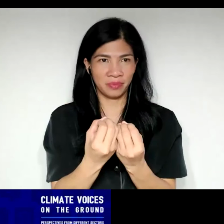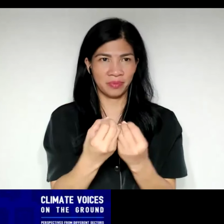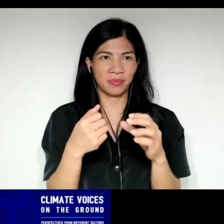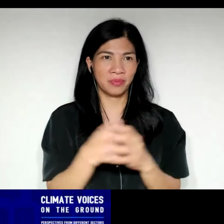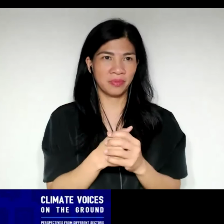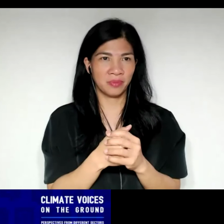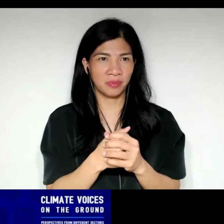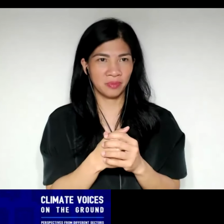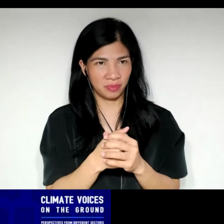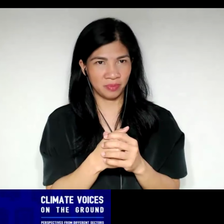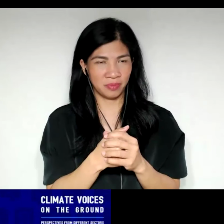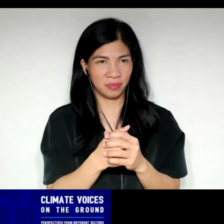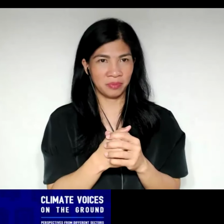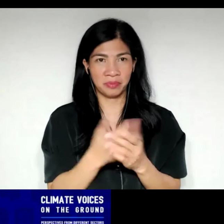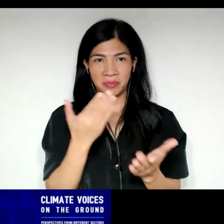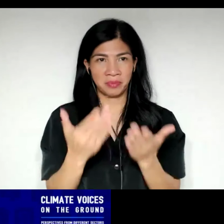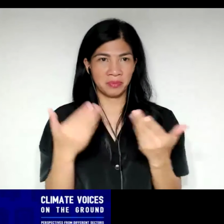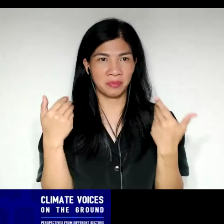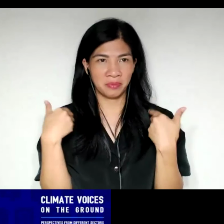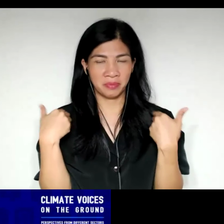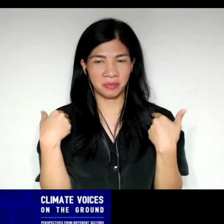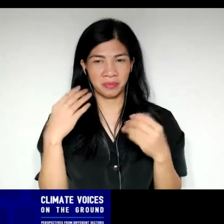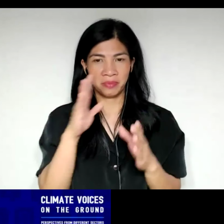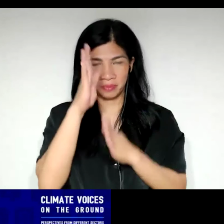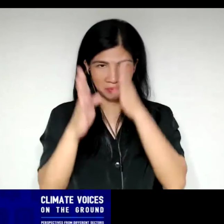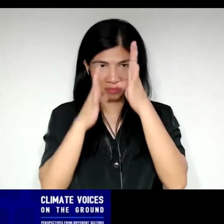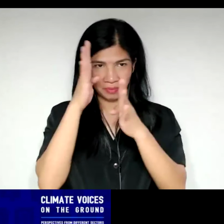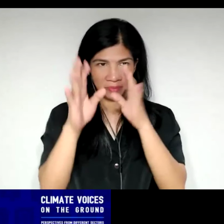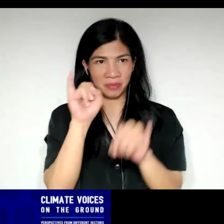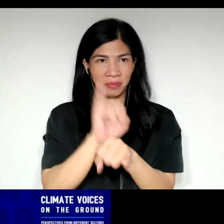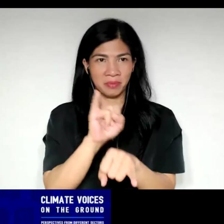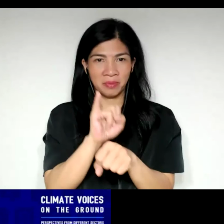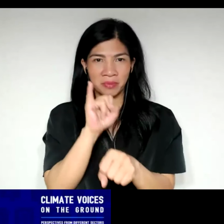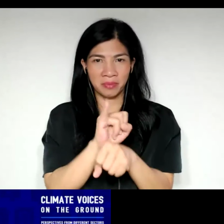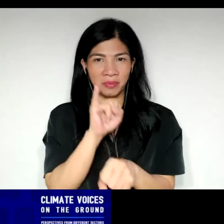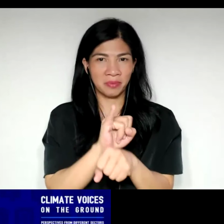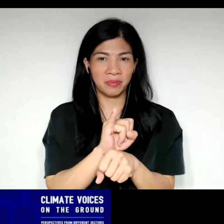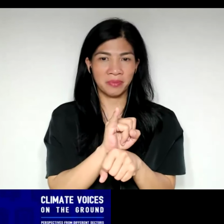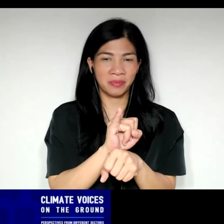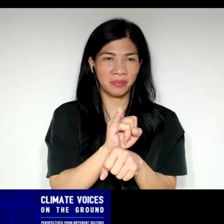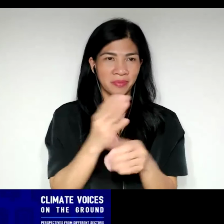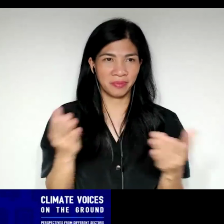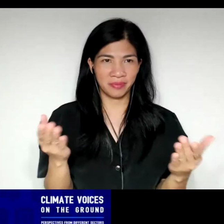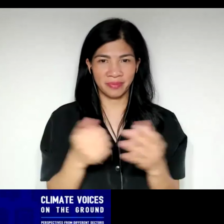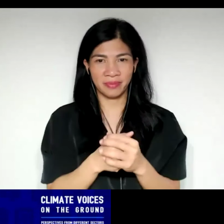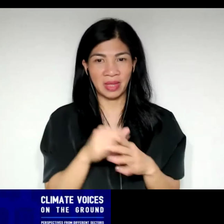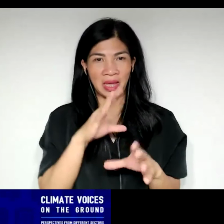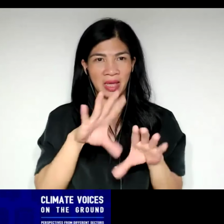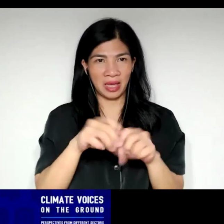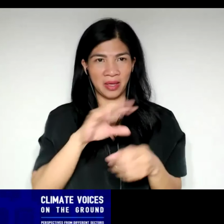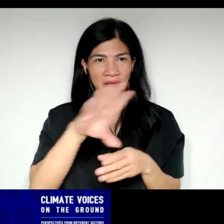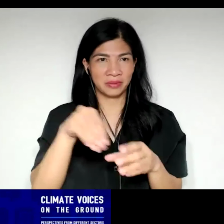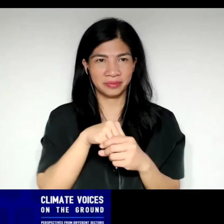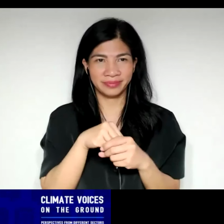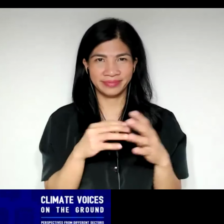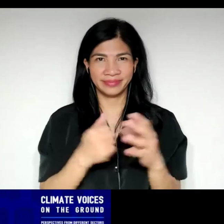of the creative industry here or those who want to be involved in the creative industry.